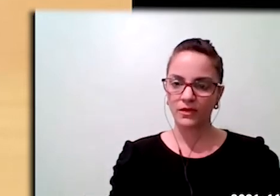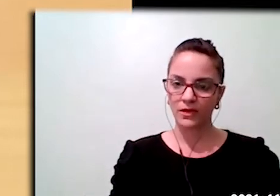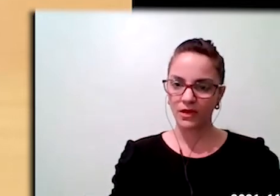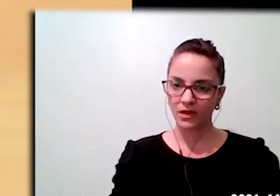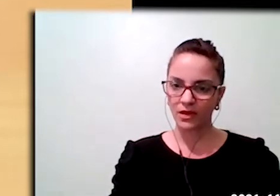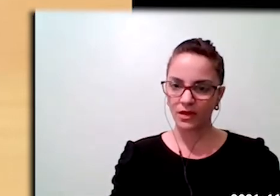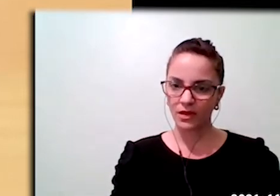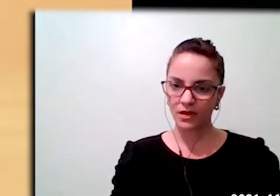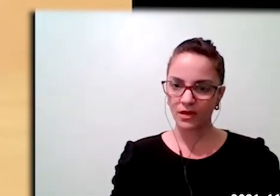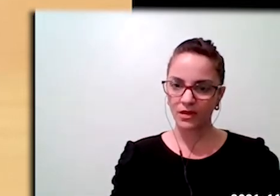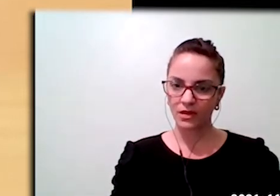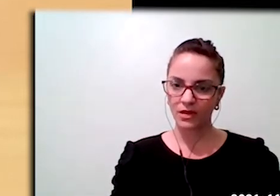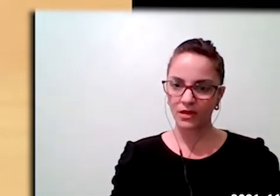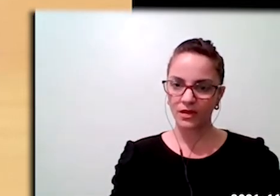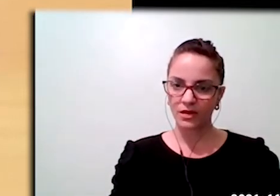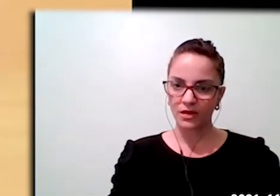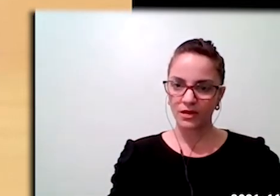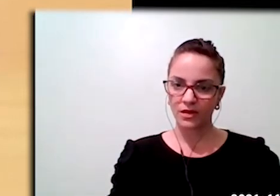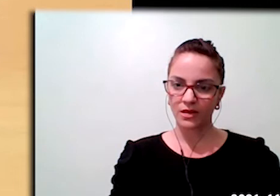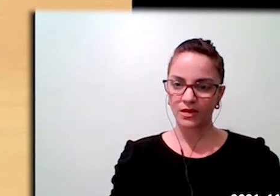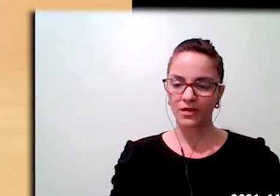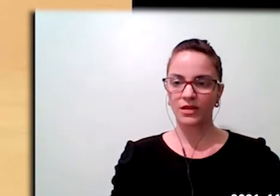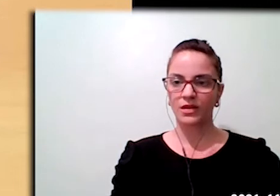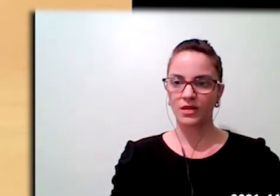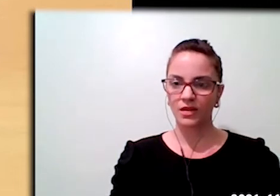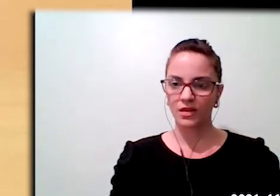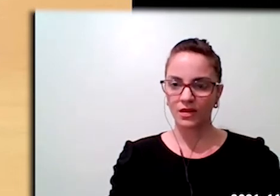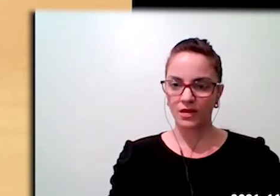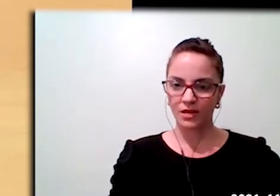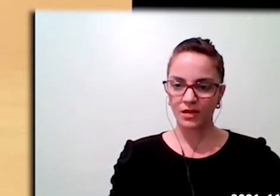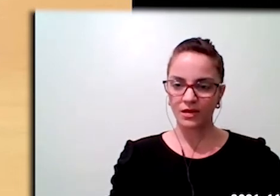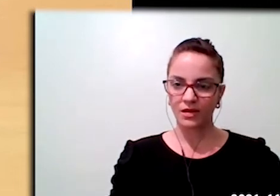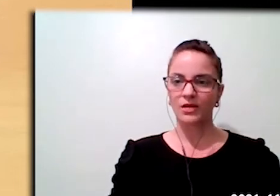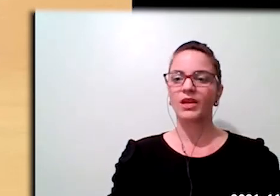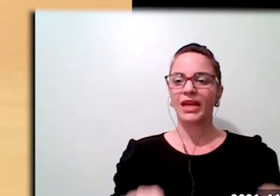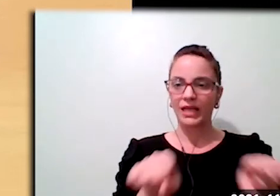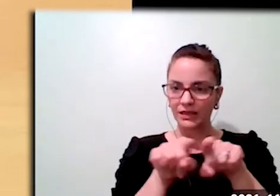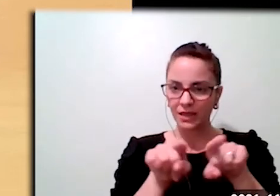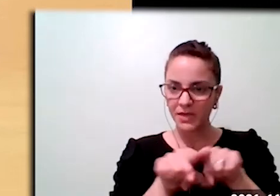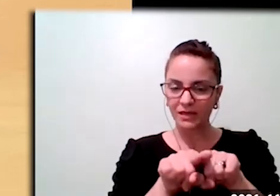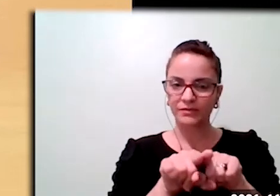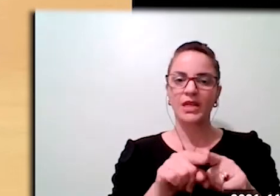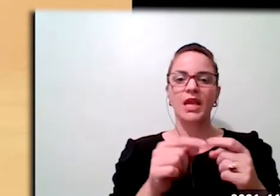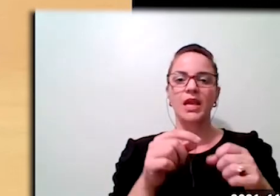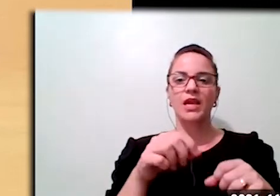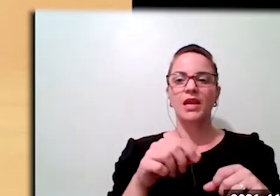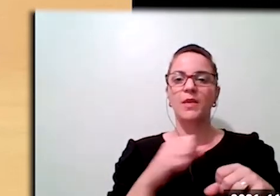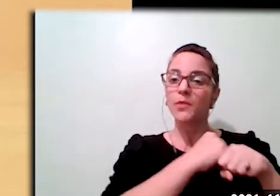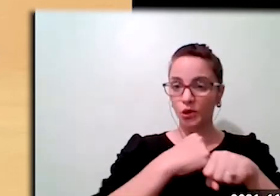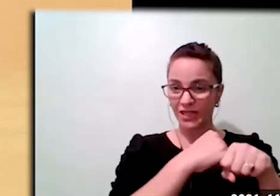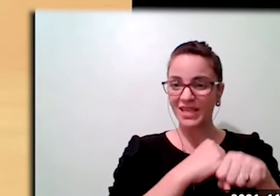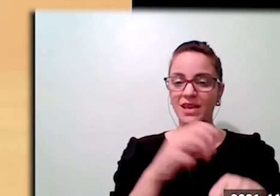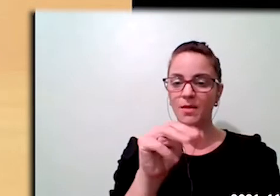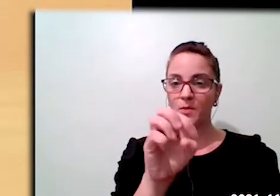the military archives in San Cristobal Castle, the General Archives of Puerto Rico, the Center of Historic Research at